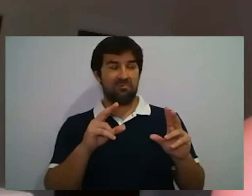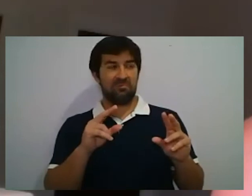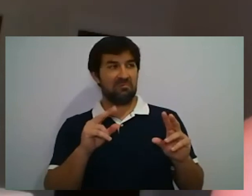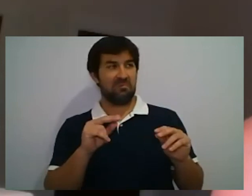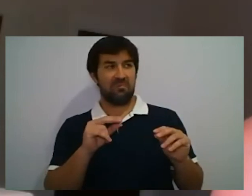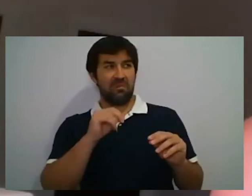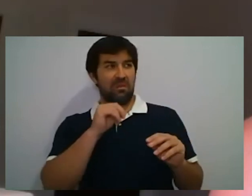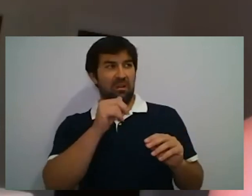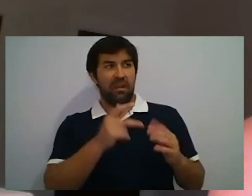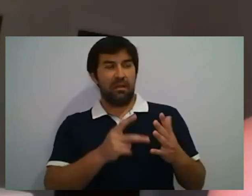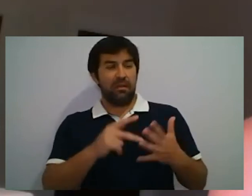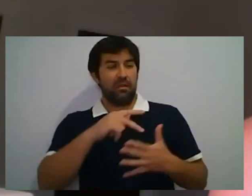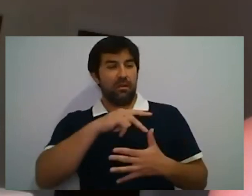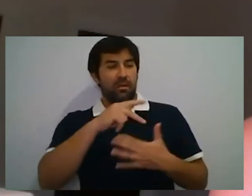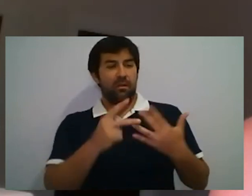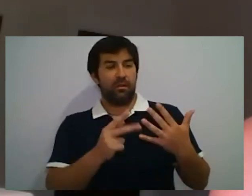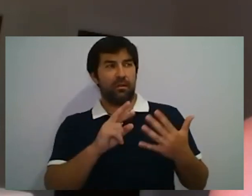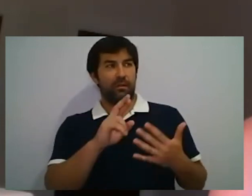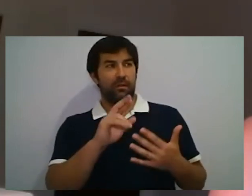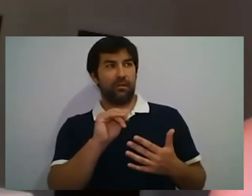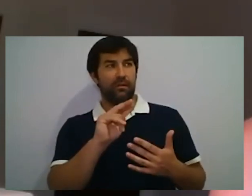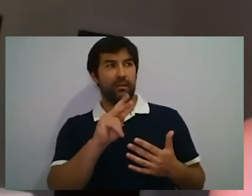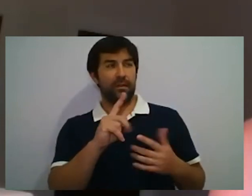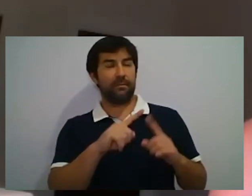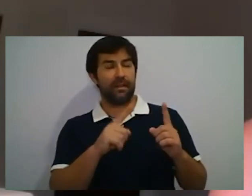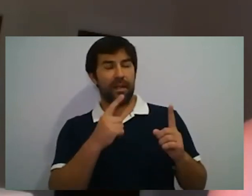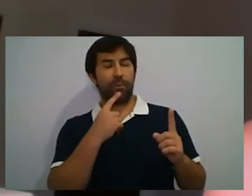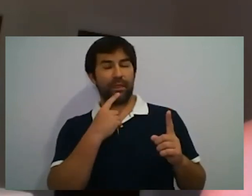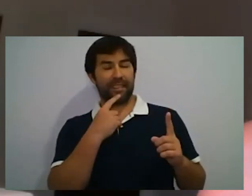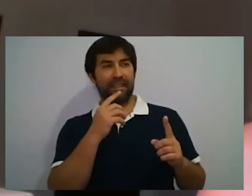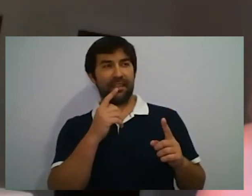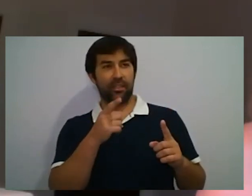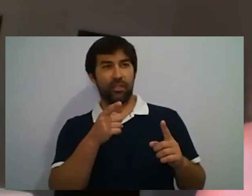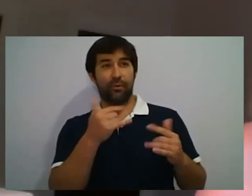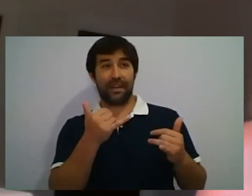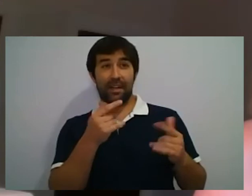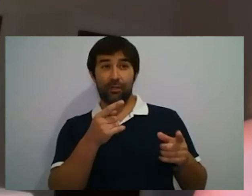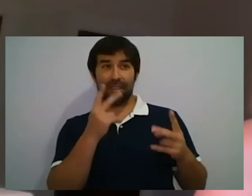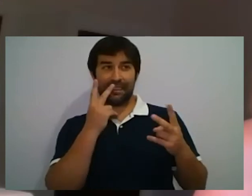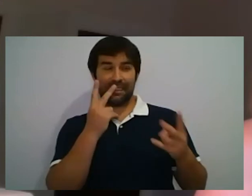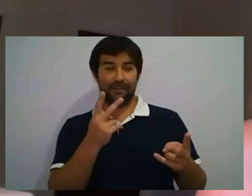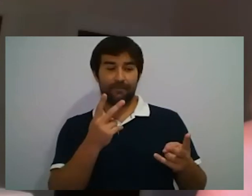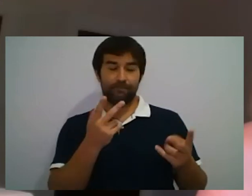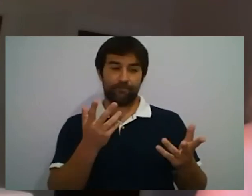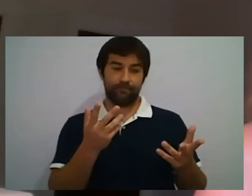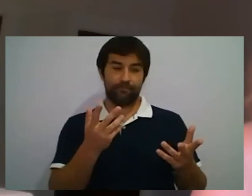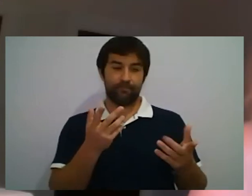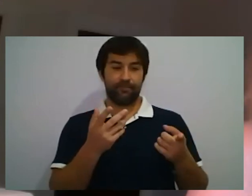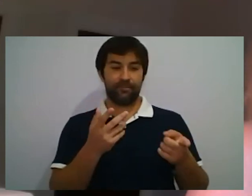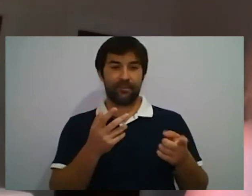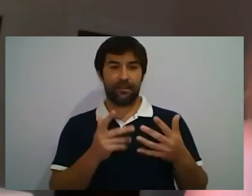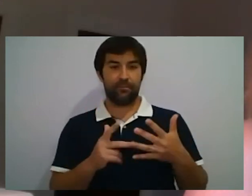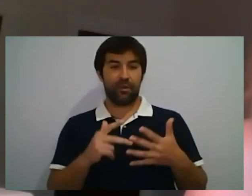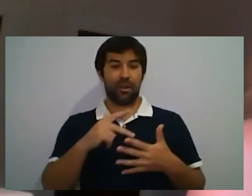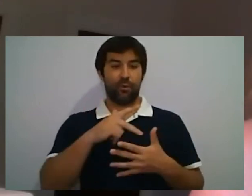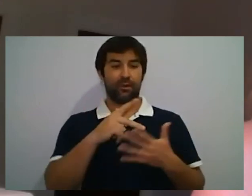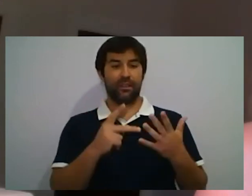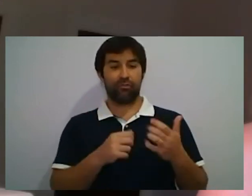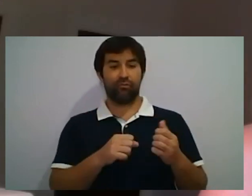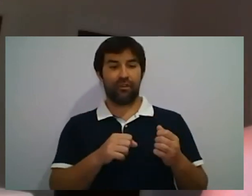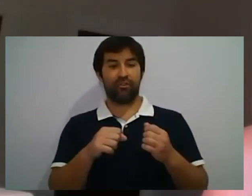lot when we go out to neighborhoods about, well, I thought speed humps were illegal. They're not. I don't know